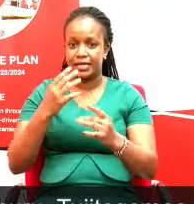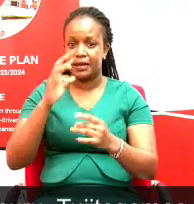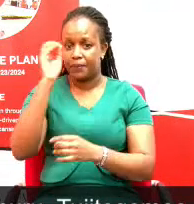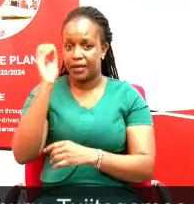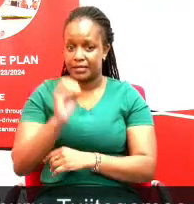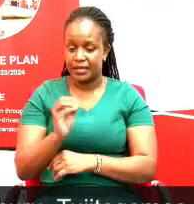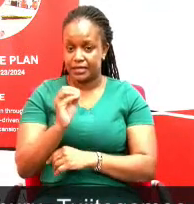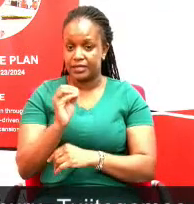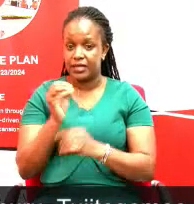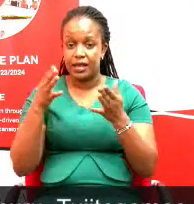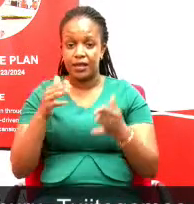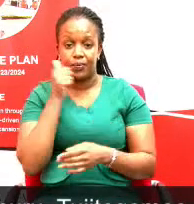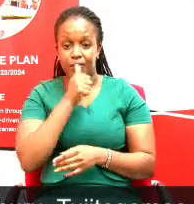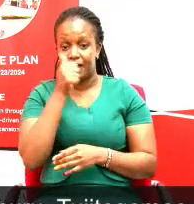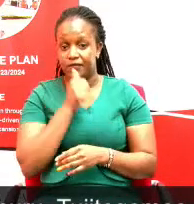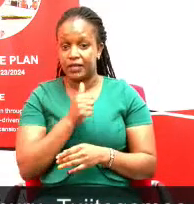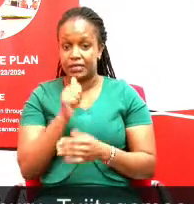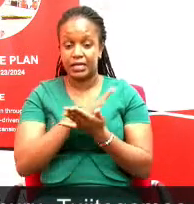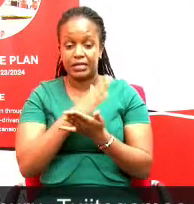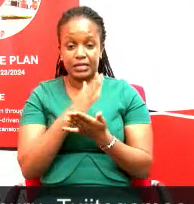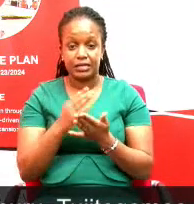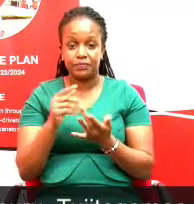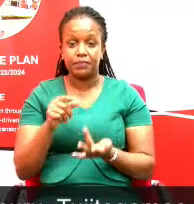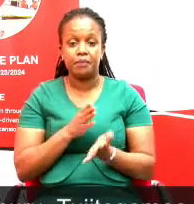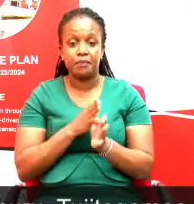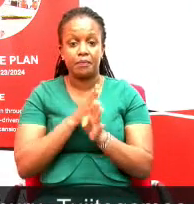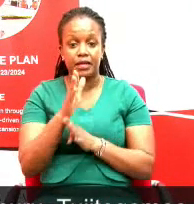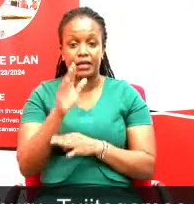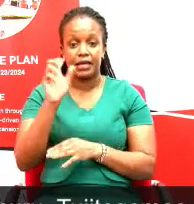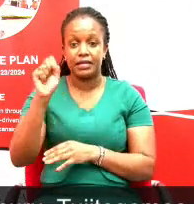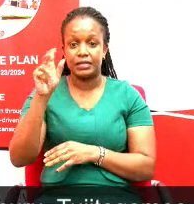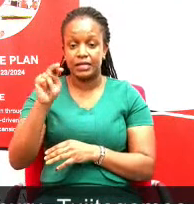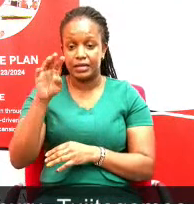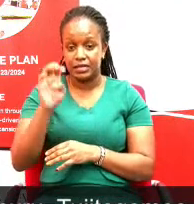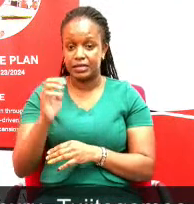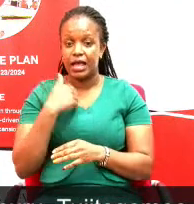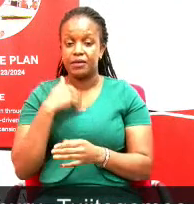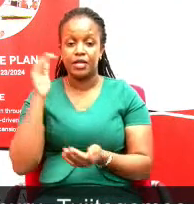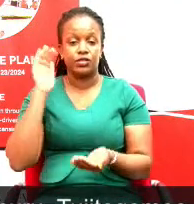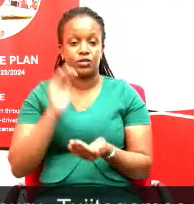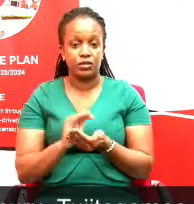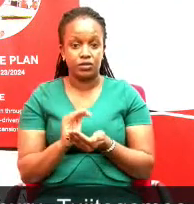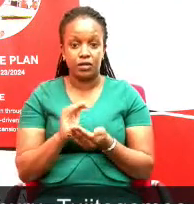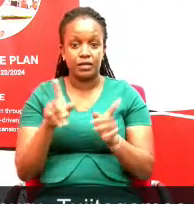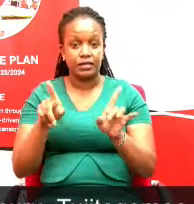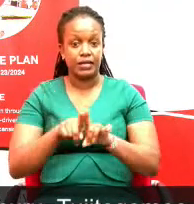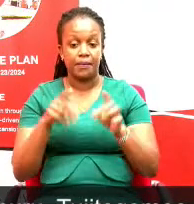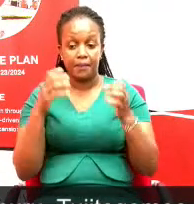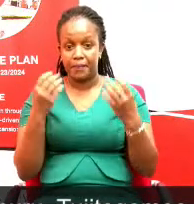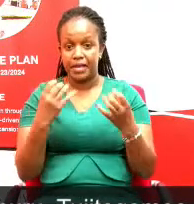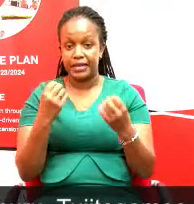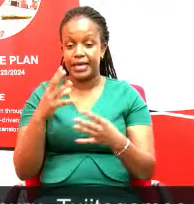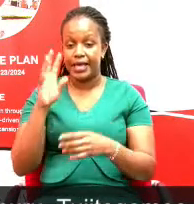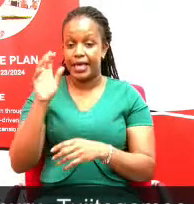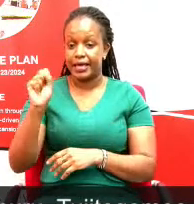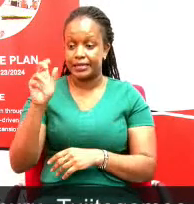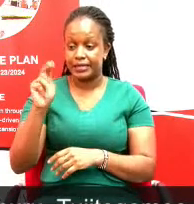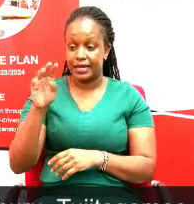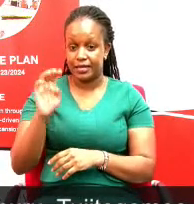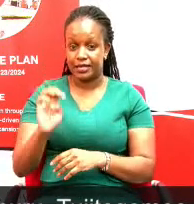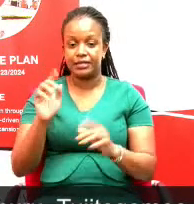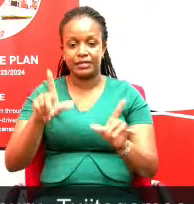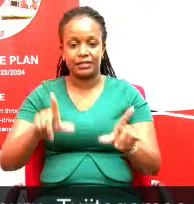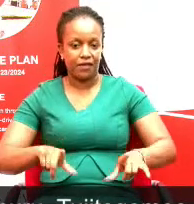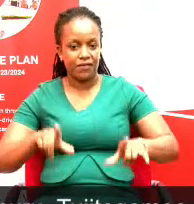the private sectors, mainly the SMEs, have been reduced. And many SMEs